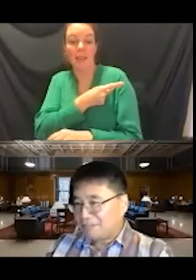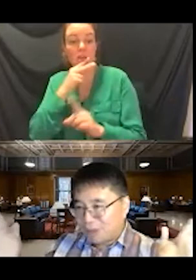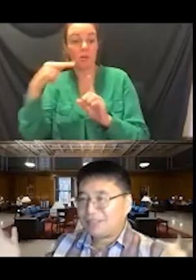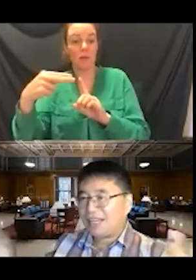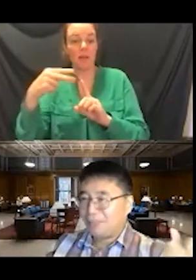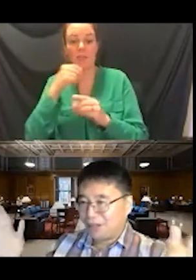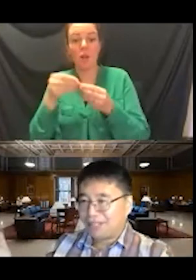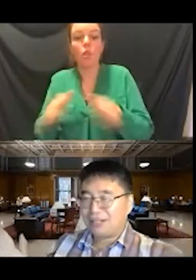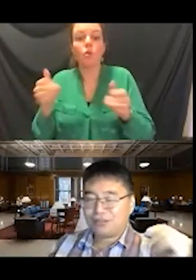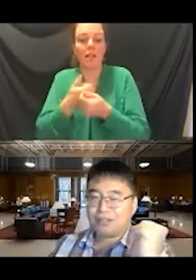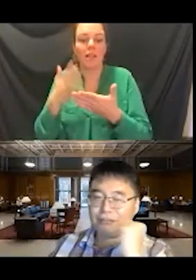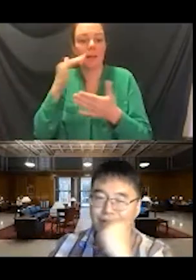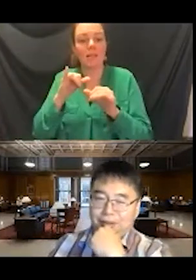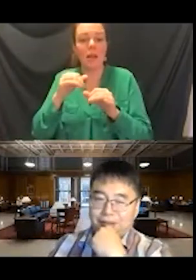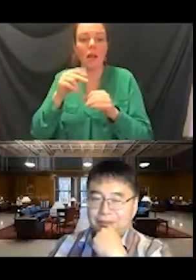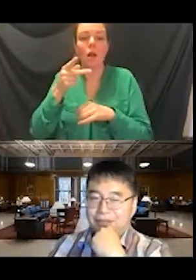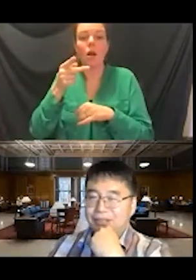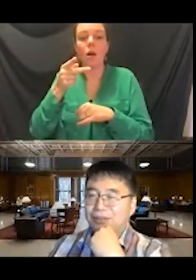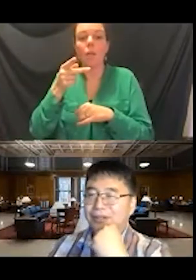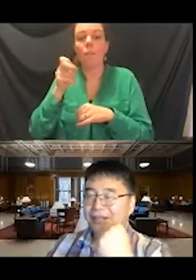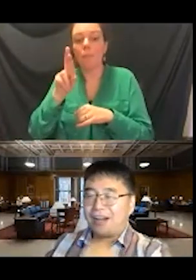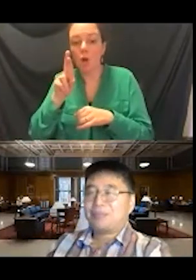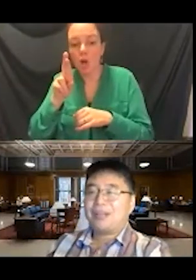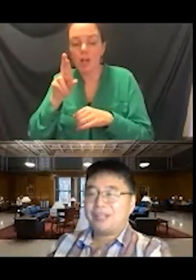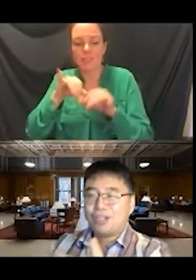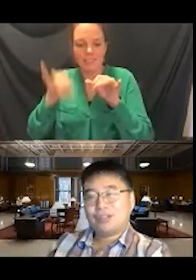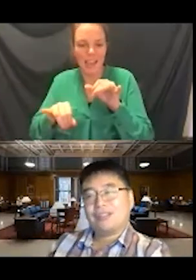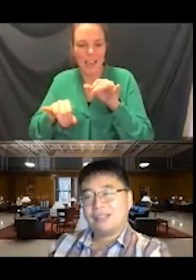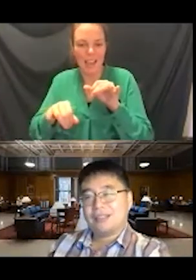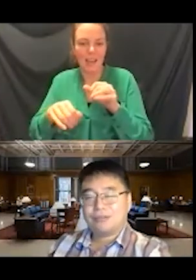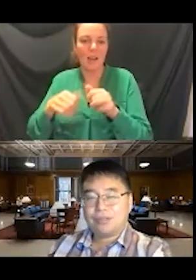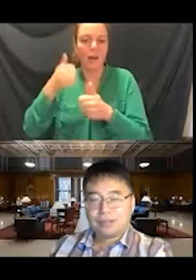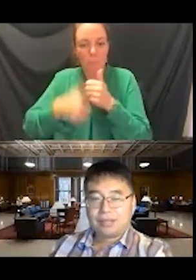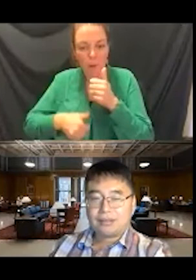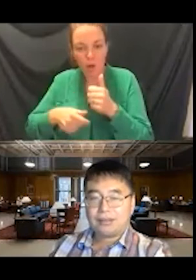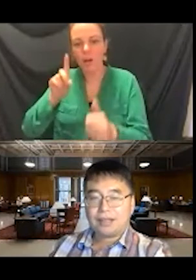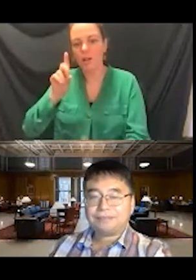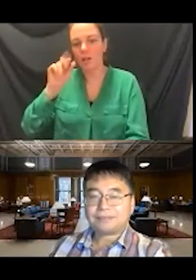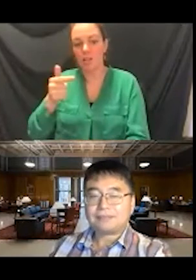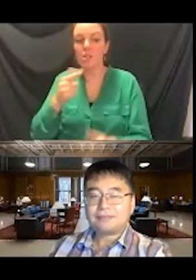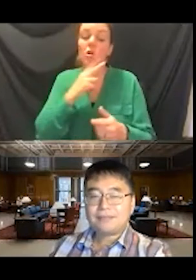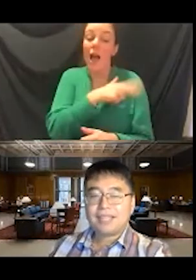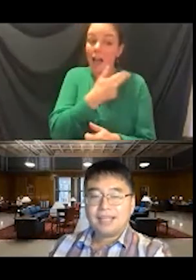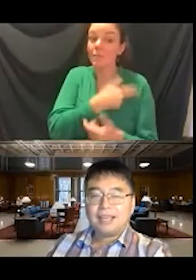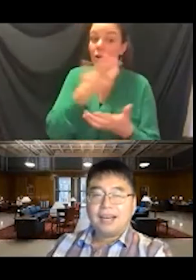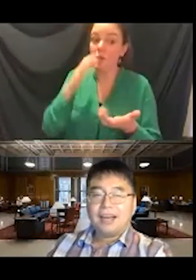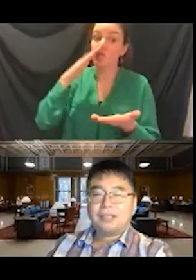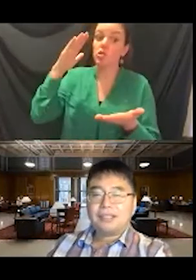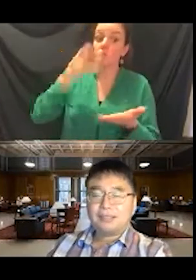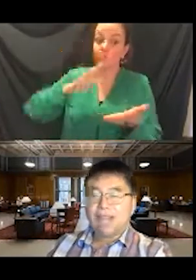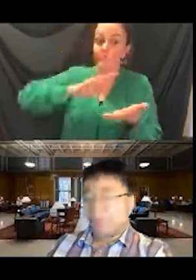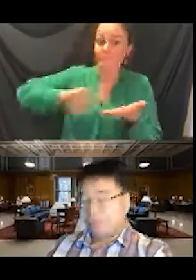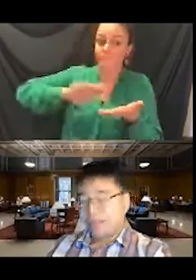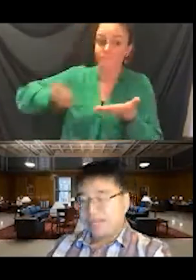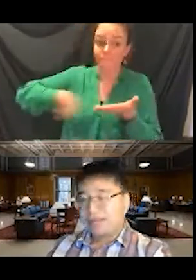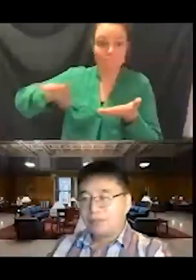it's per stay, per DRG reimbursement, right? So hospital has a huge incentive to reduce length of stay. But then